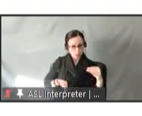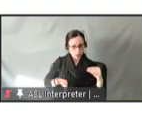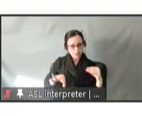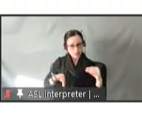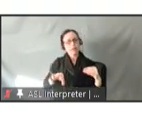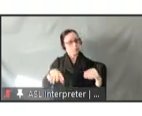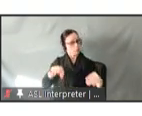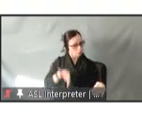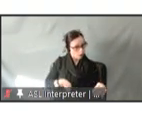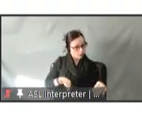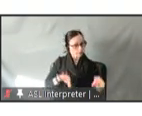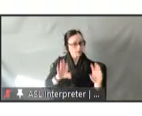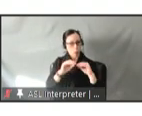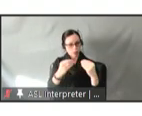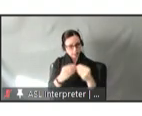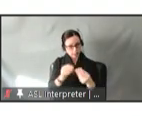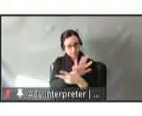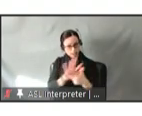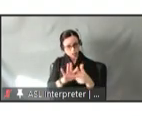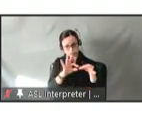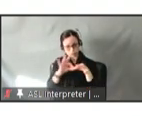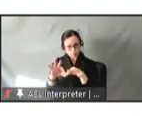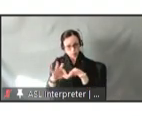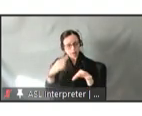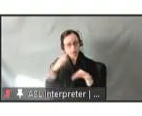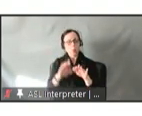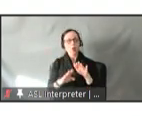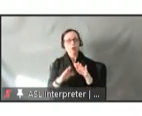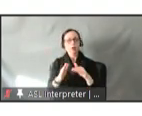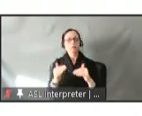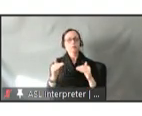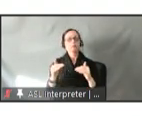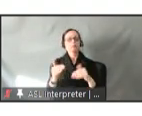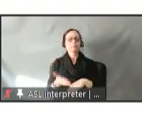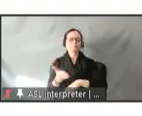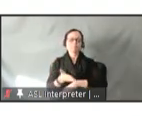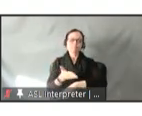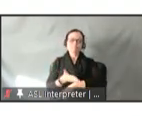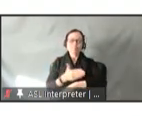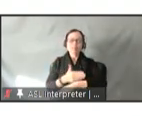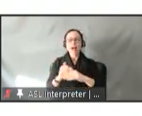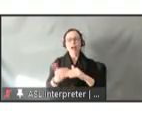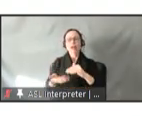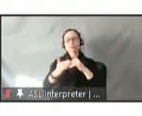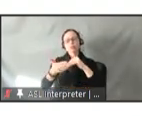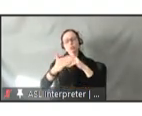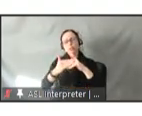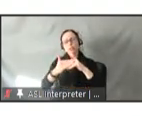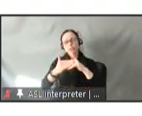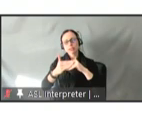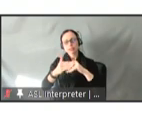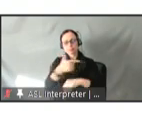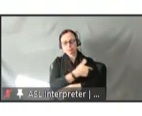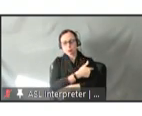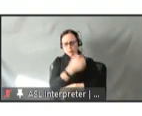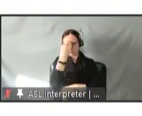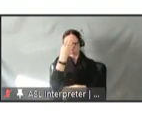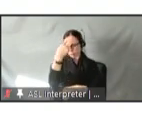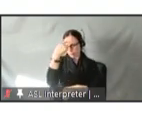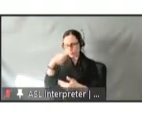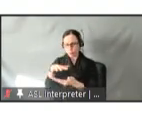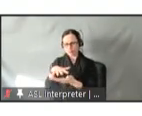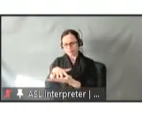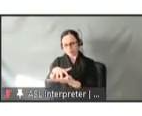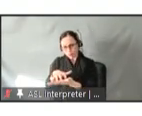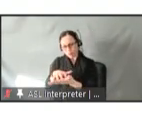for-profit organizations to increase COVID vaccine uptake in vulnerable populations. And